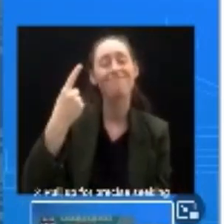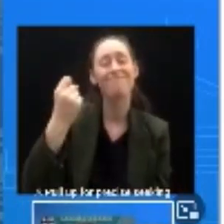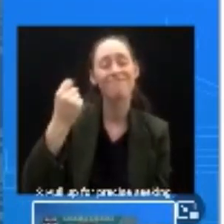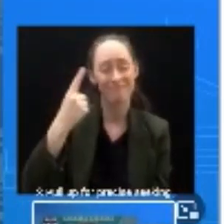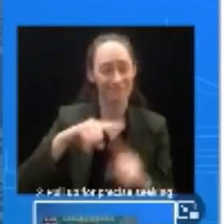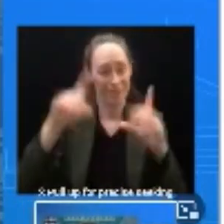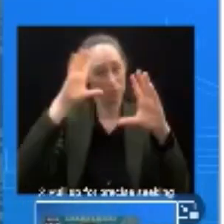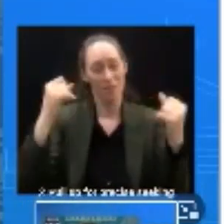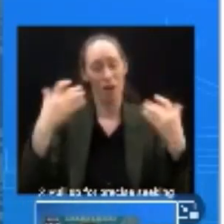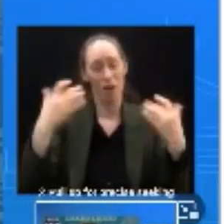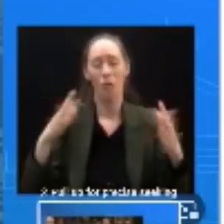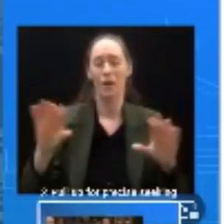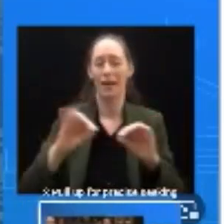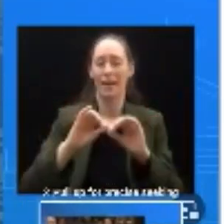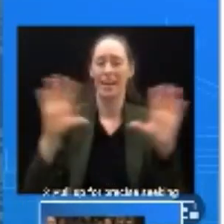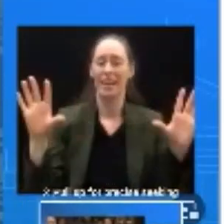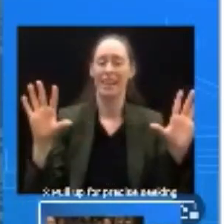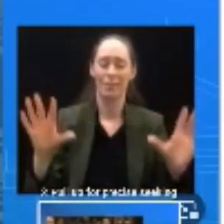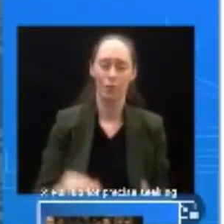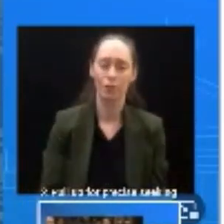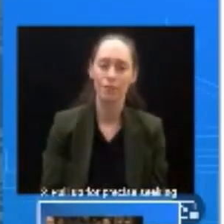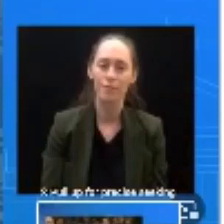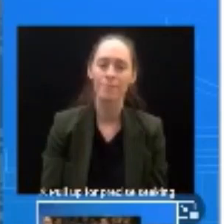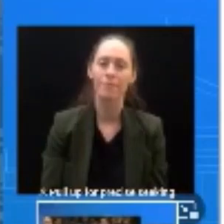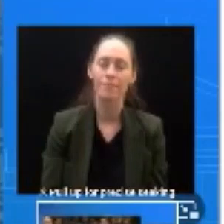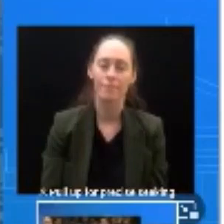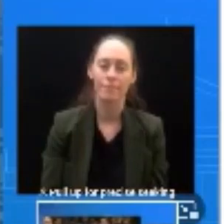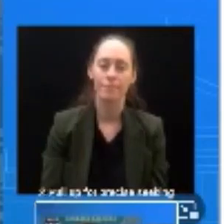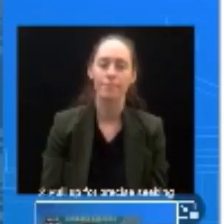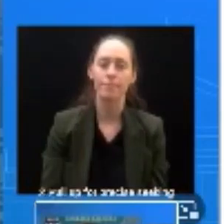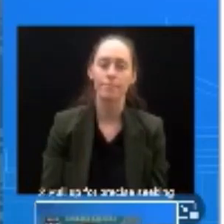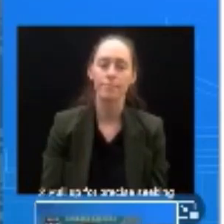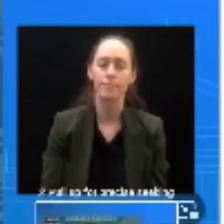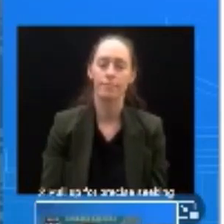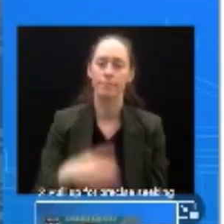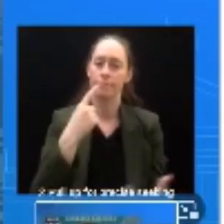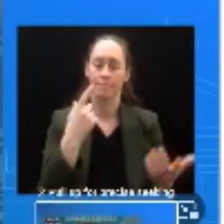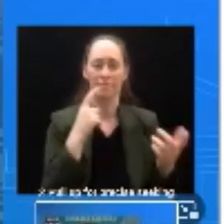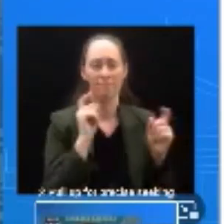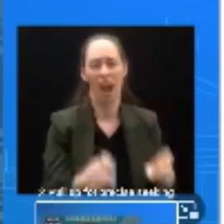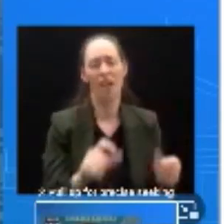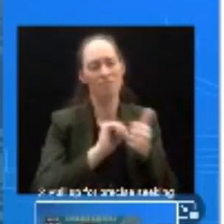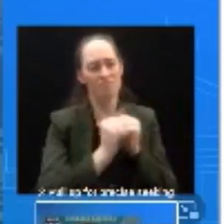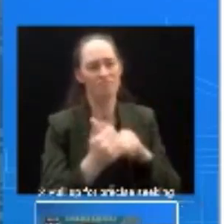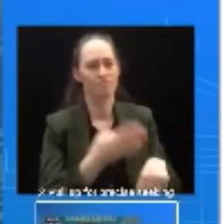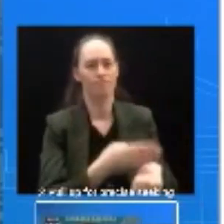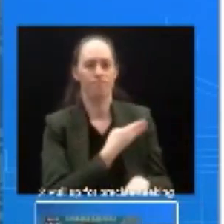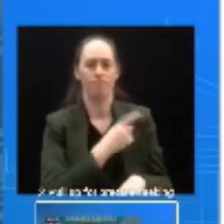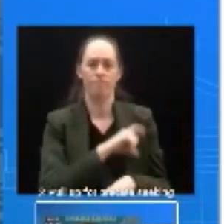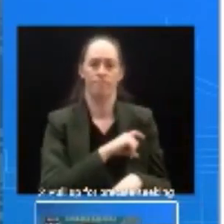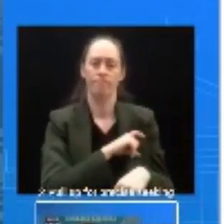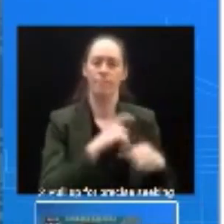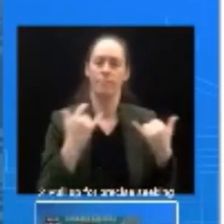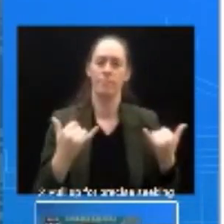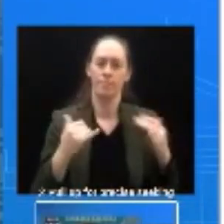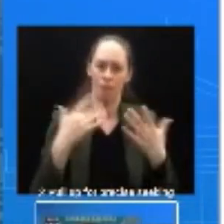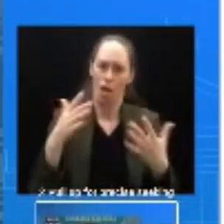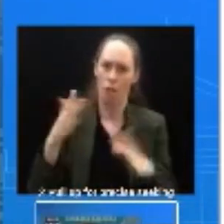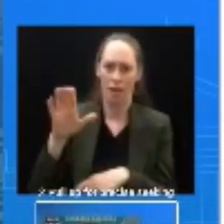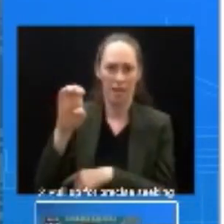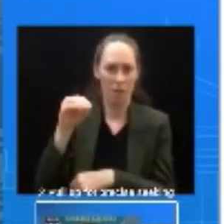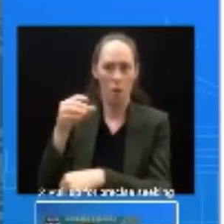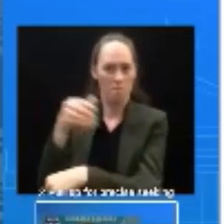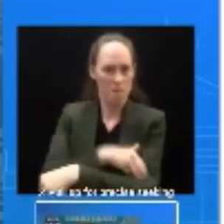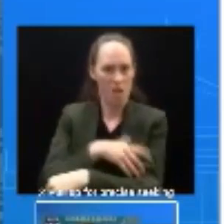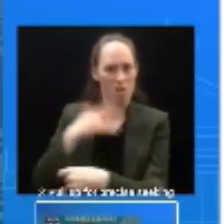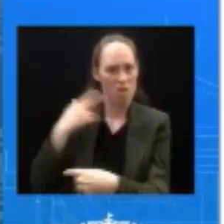that communities feel safe. He took action, right? He took executive action to deal with that specific issue. And that's what he's